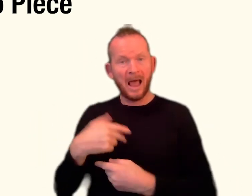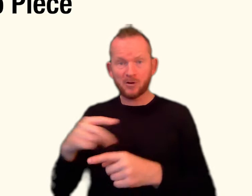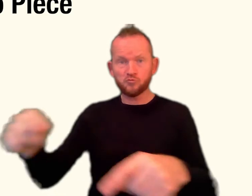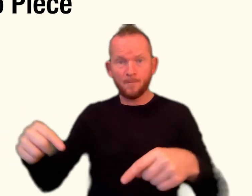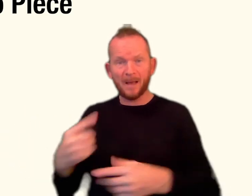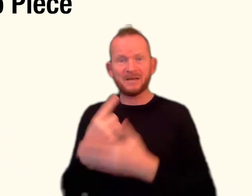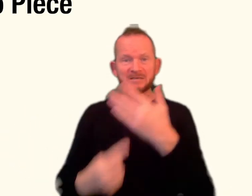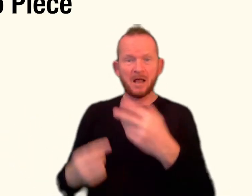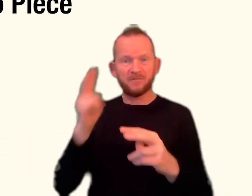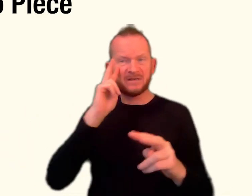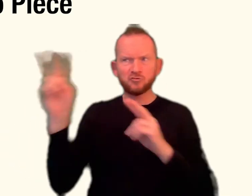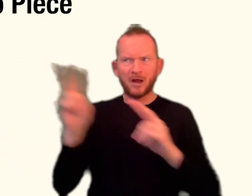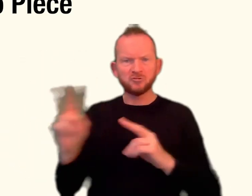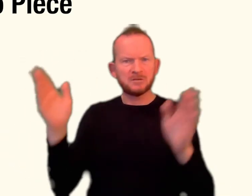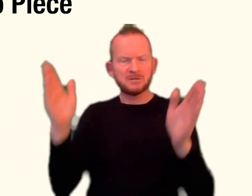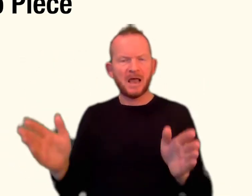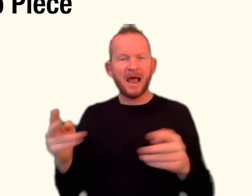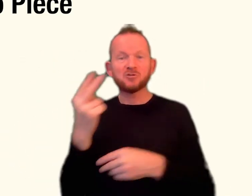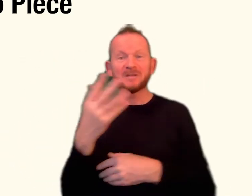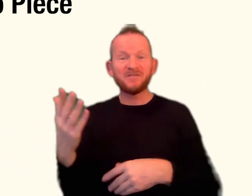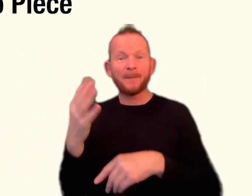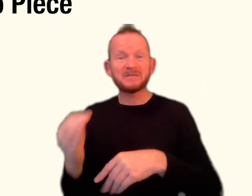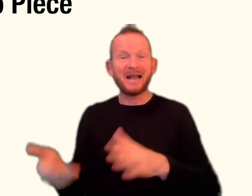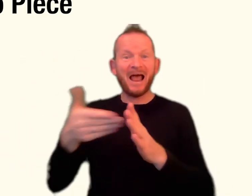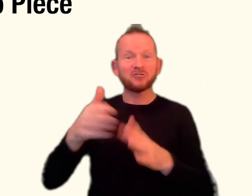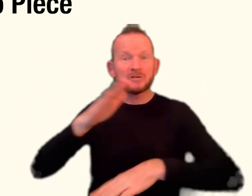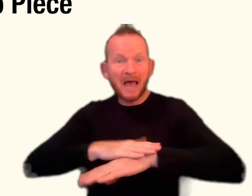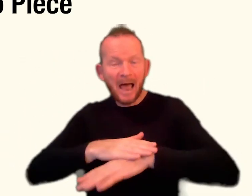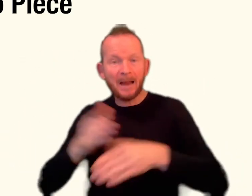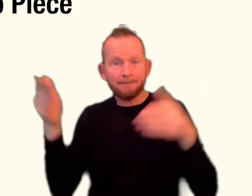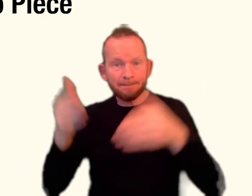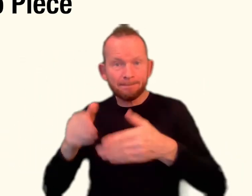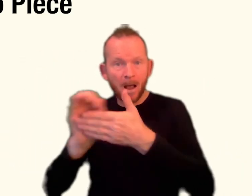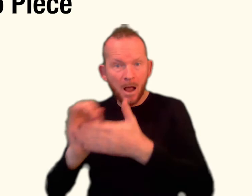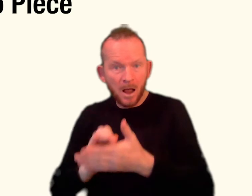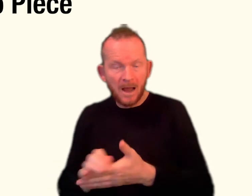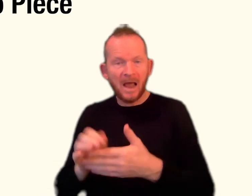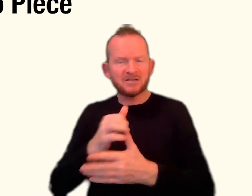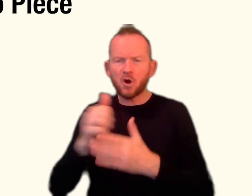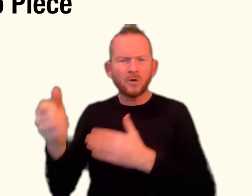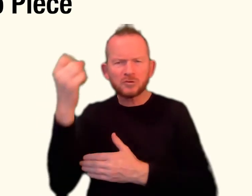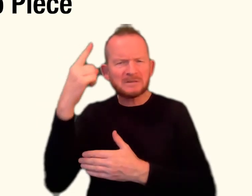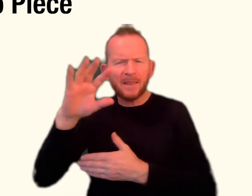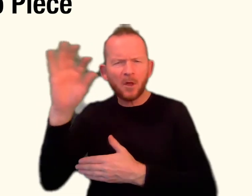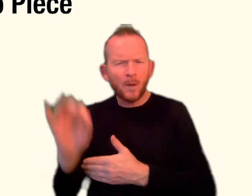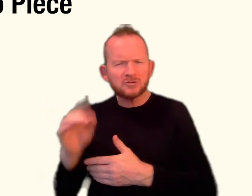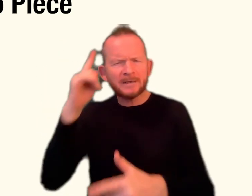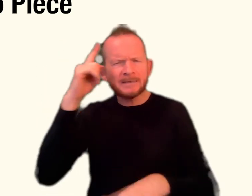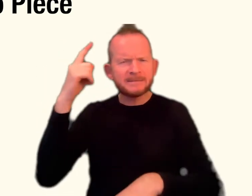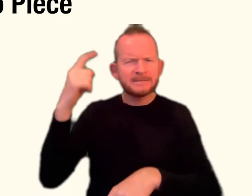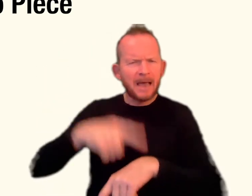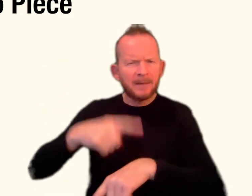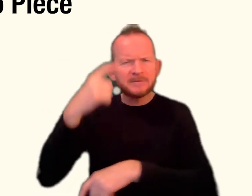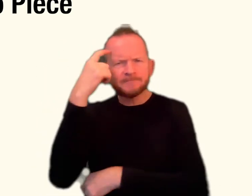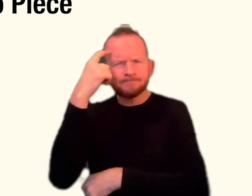myself because of distractions. I had 25% extra time because I didn't always understand what the question was asking and would need time